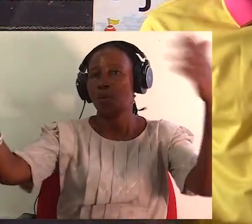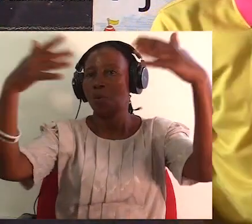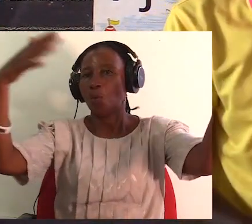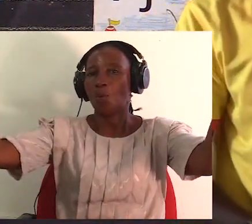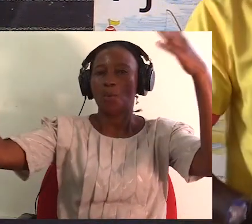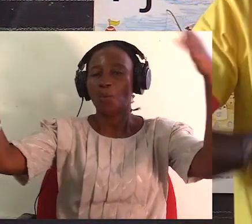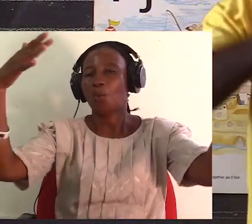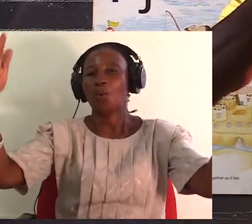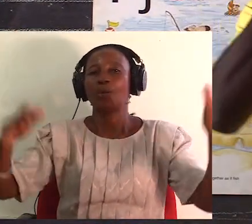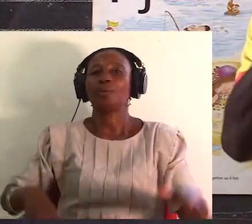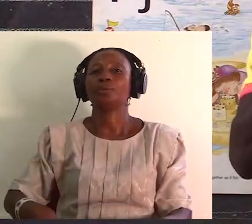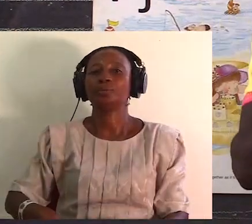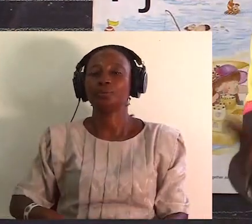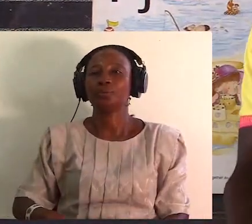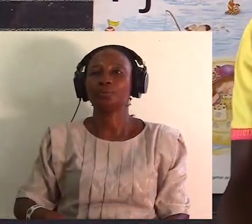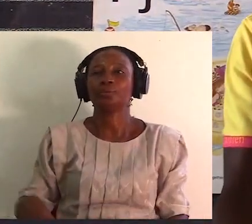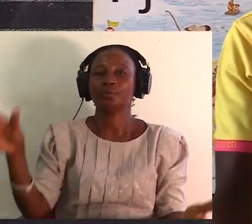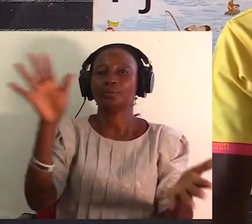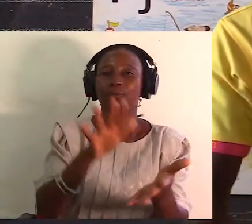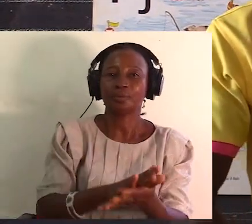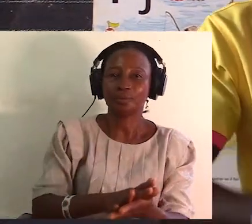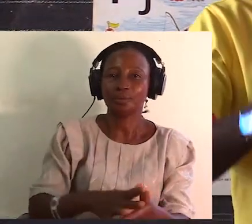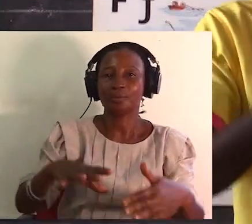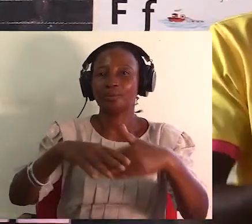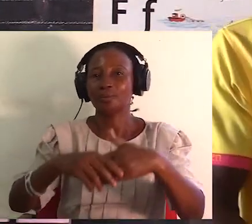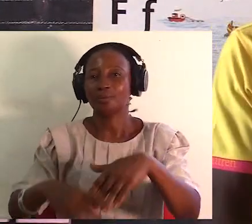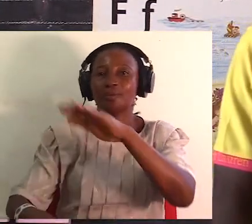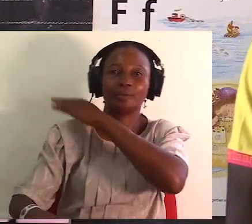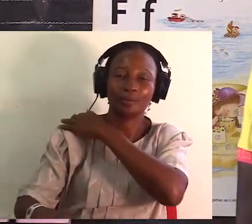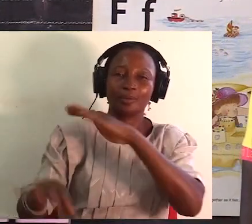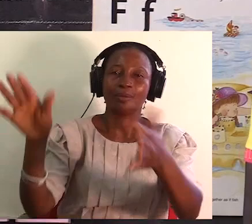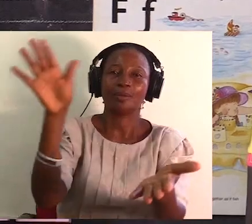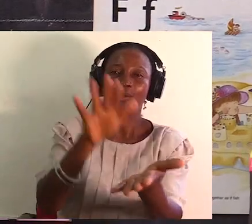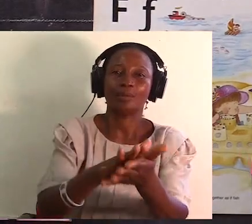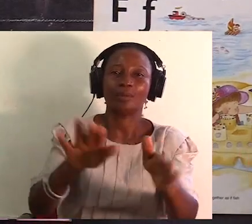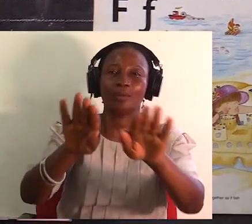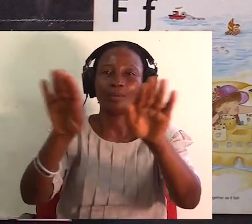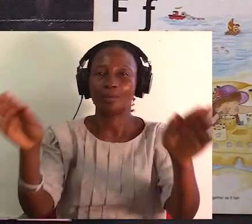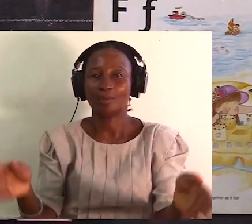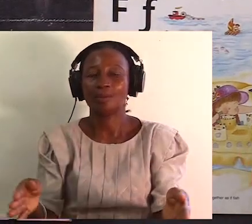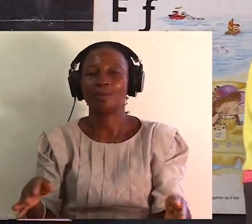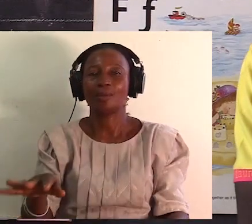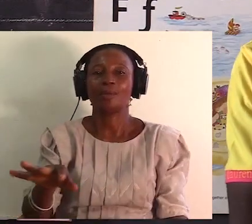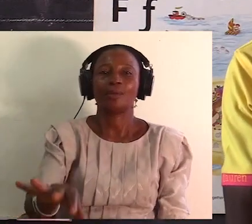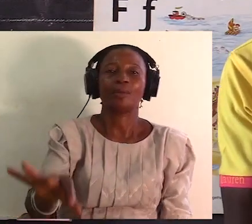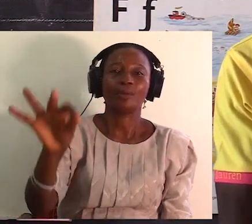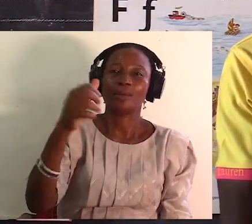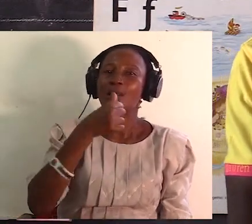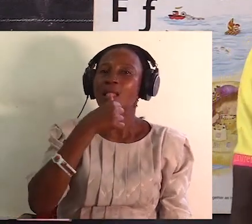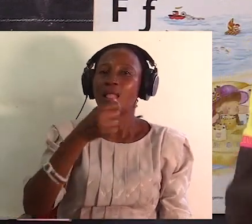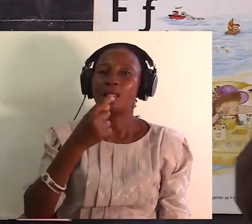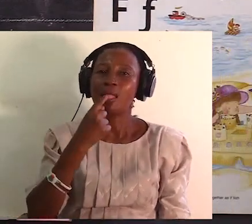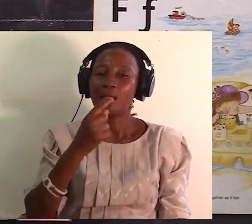it together on the friend's back, on the table. Then we get our pencils